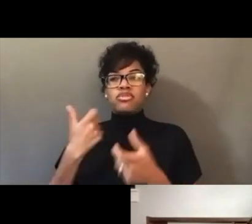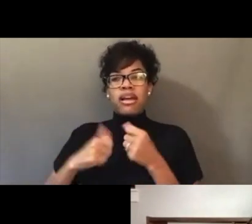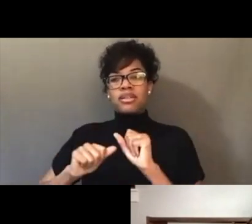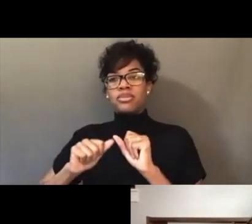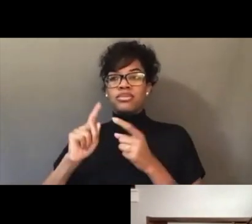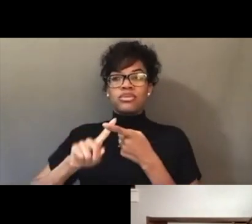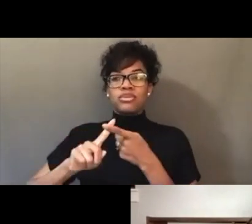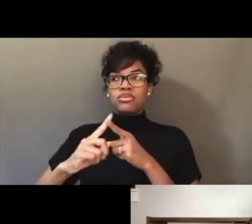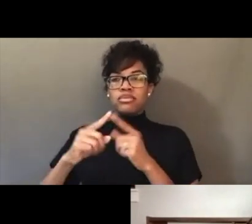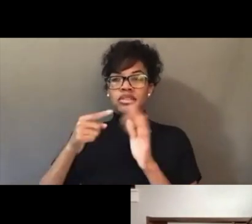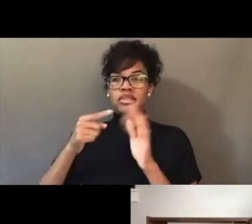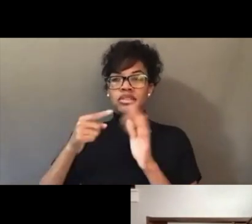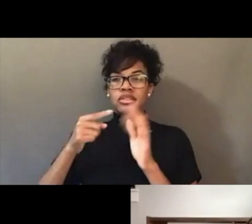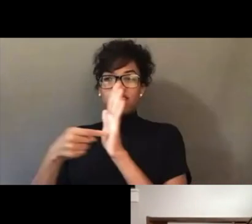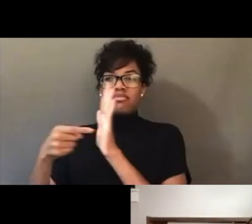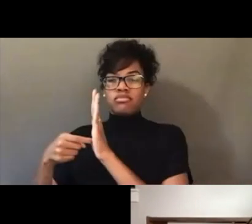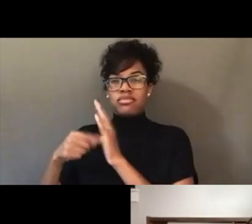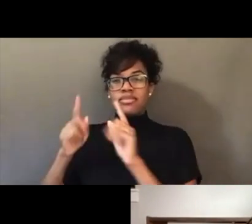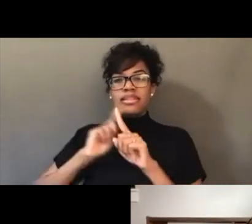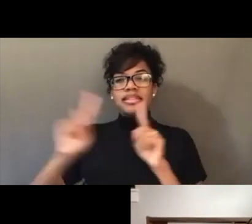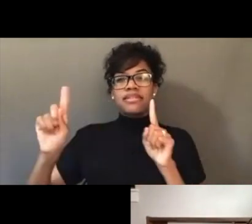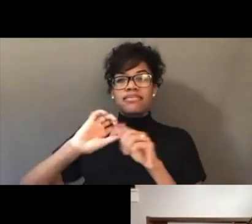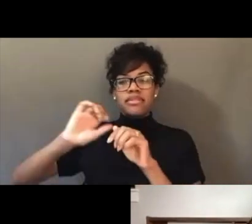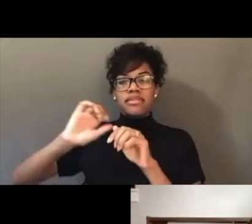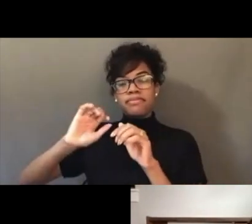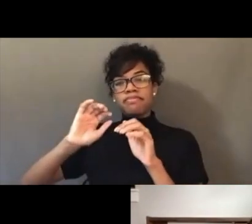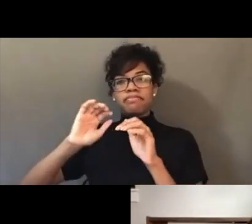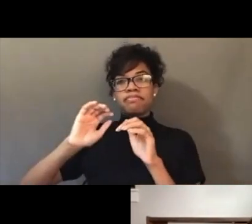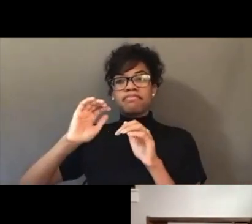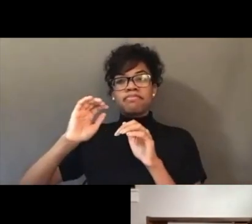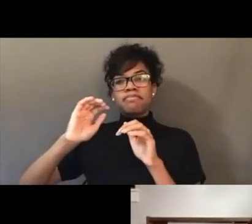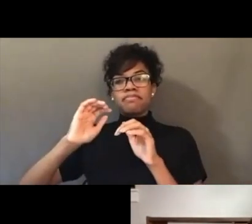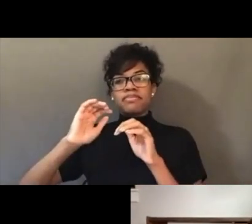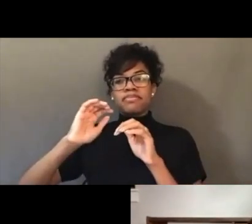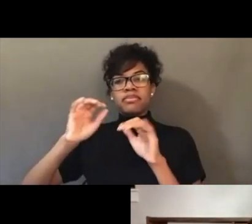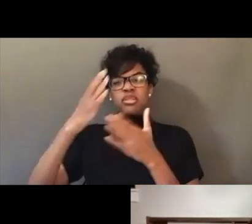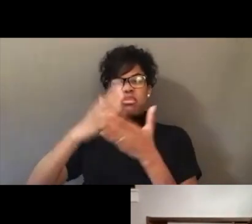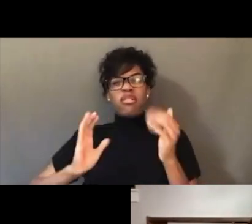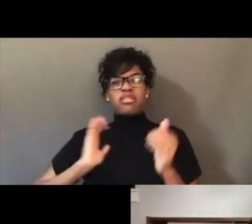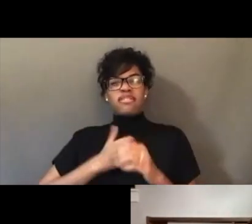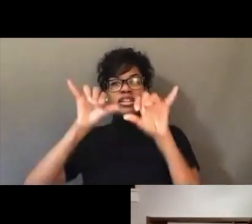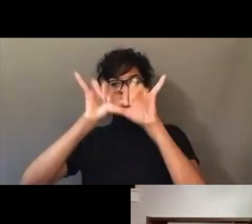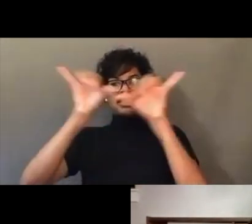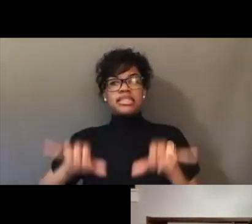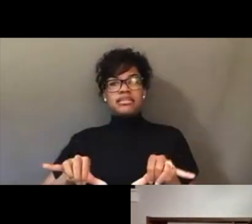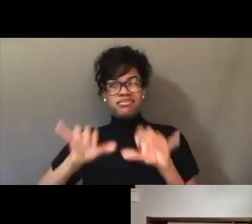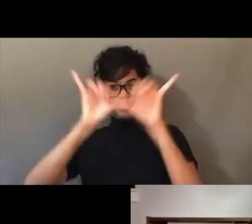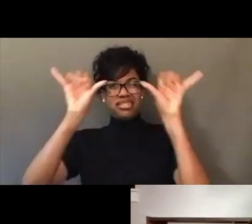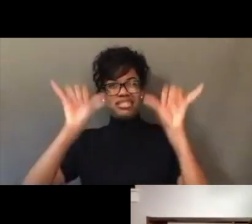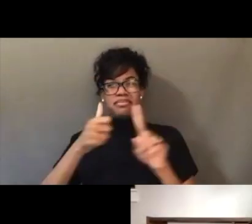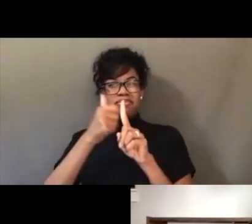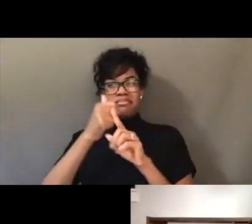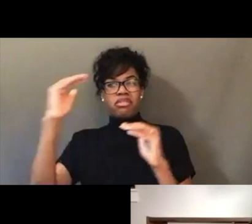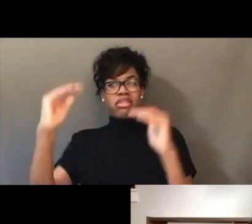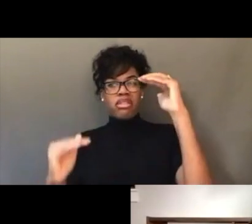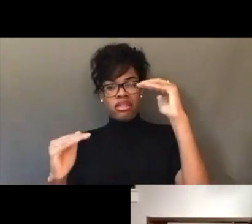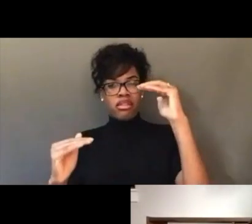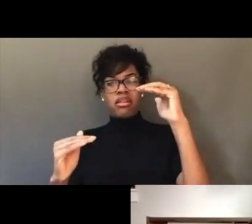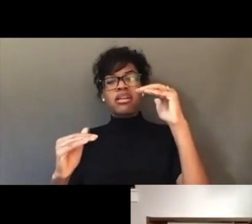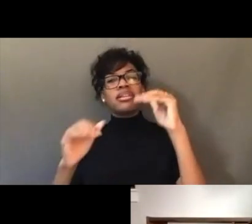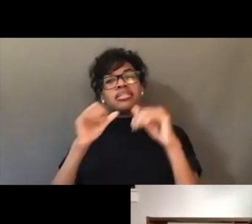was anything but just to Breonna Taylor. That we say her name, say it